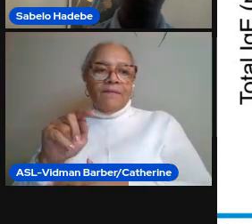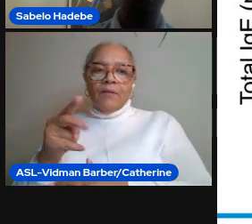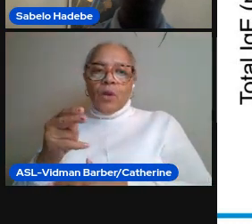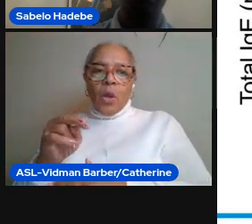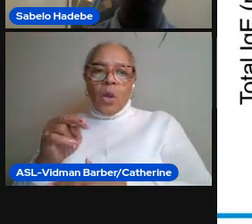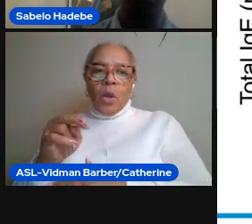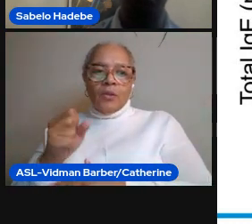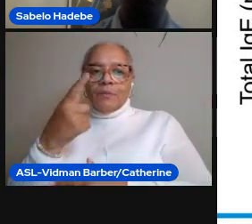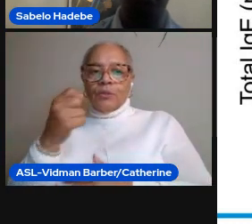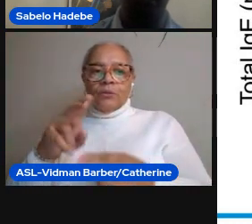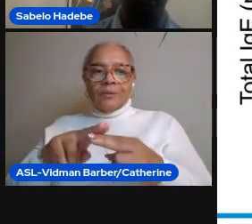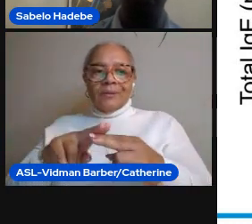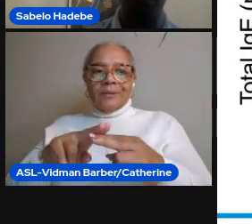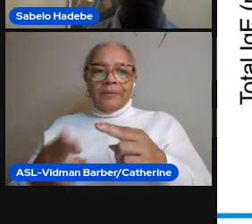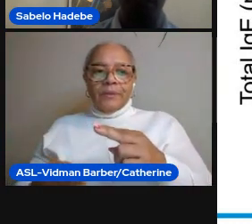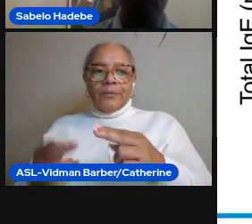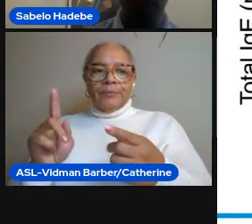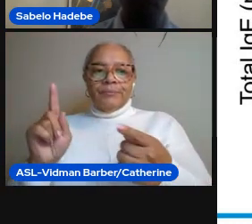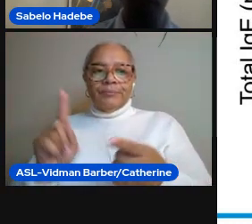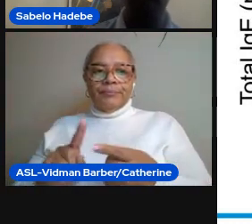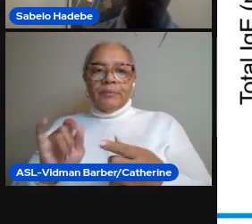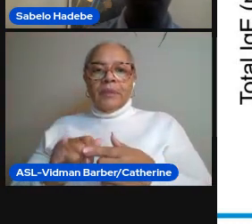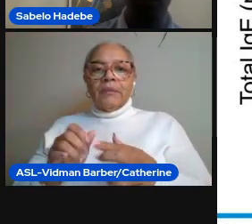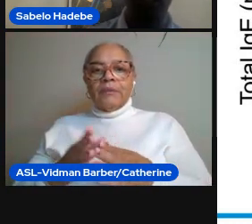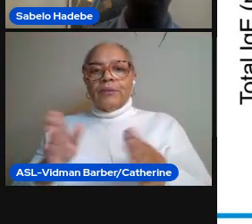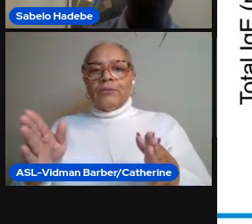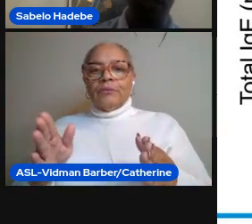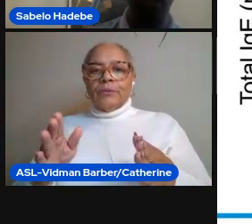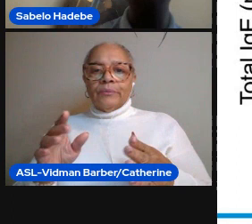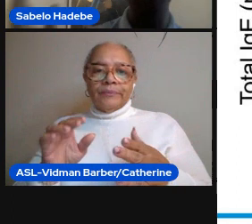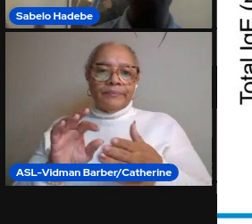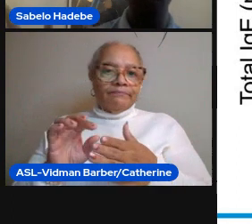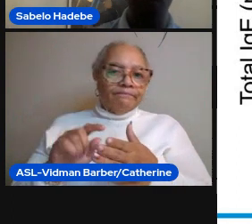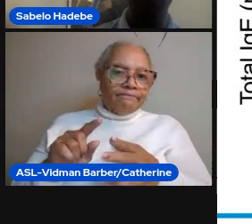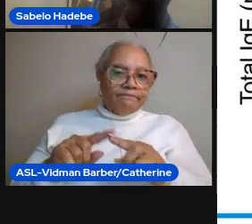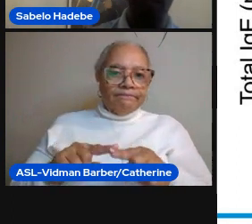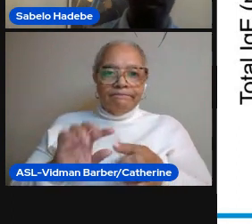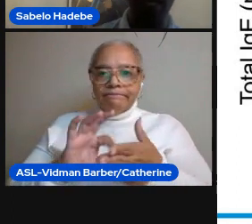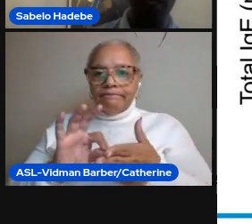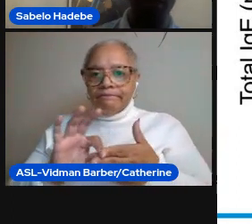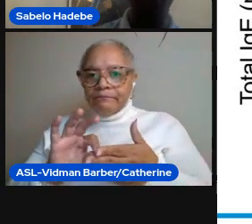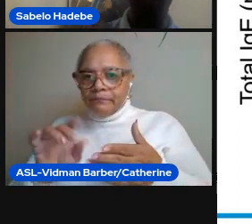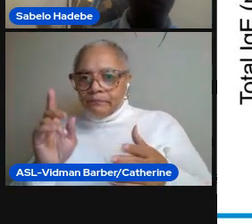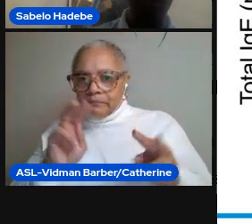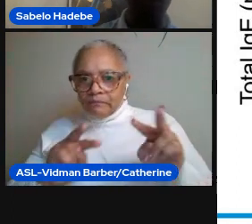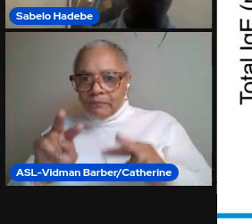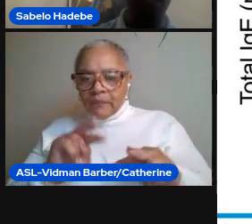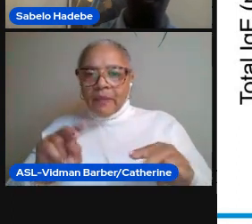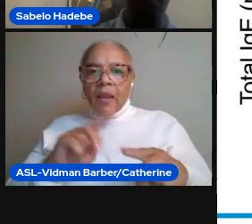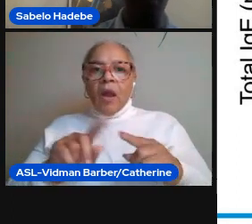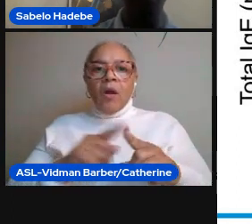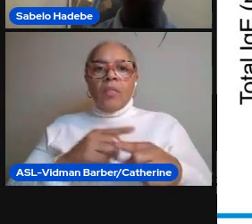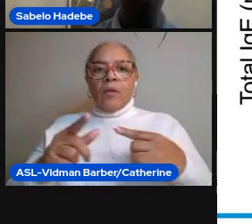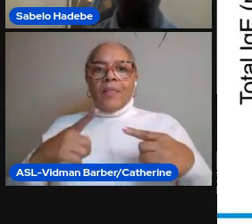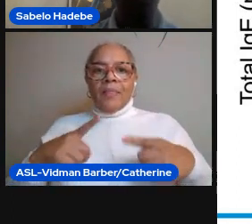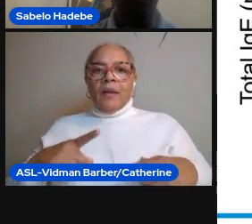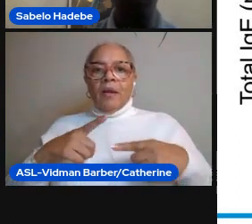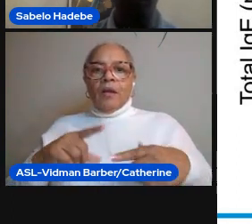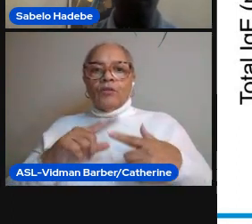decrease in the number of germinal centers. So it seems that although in the lung you have this